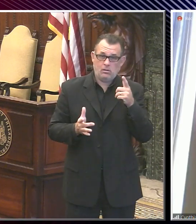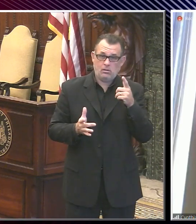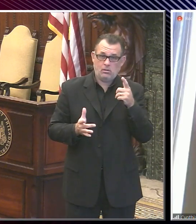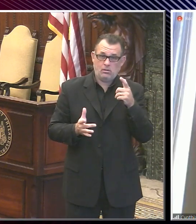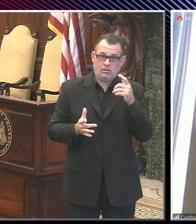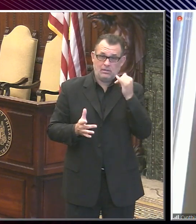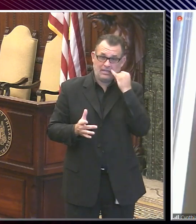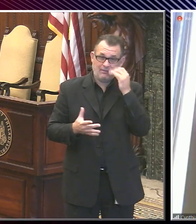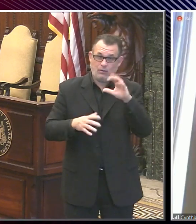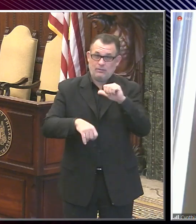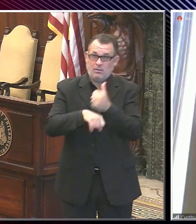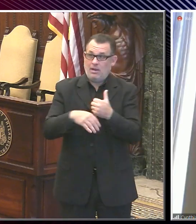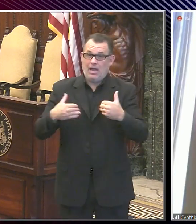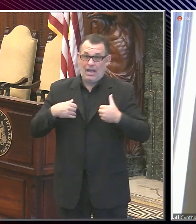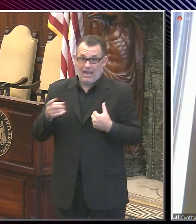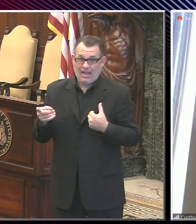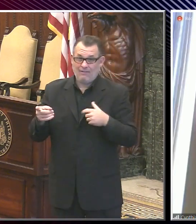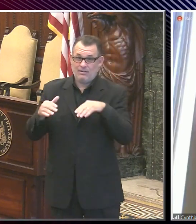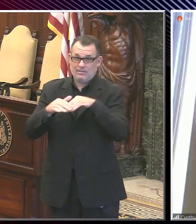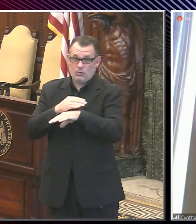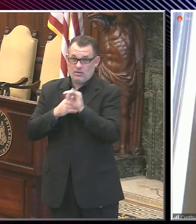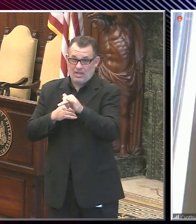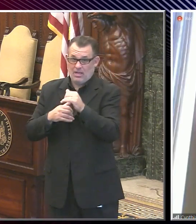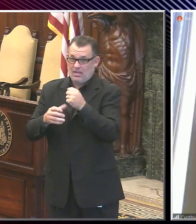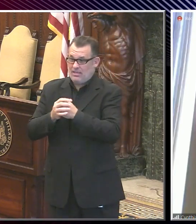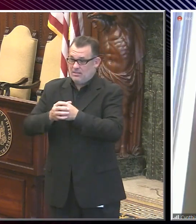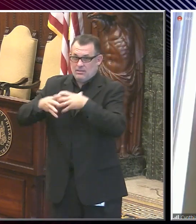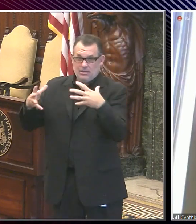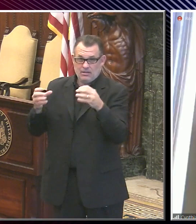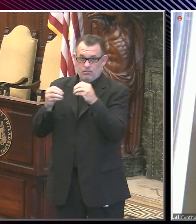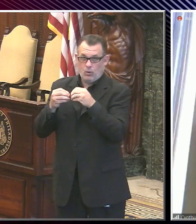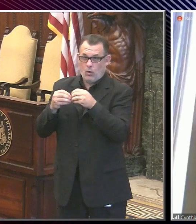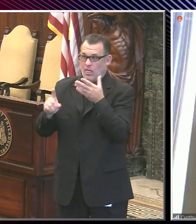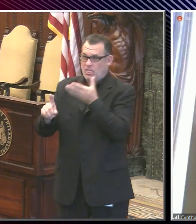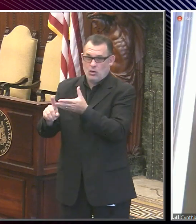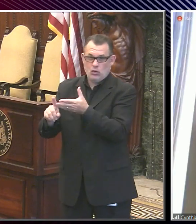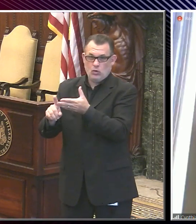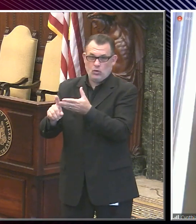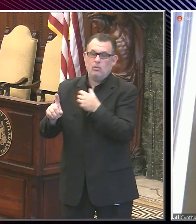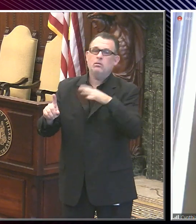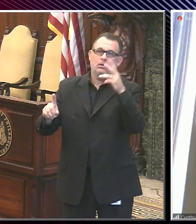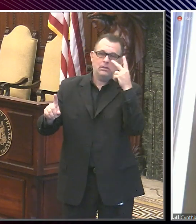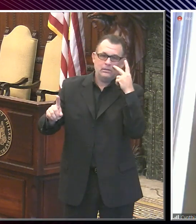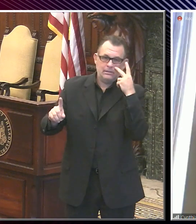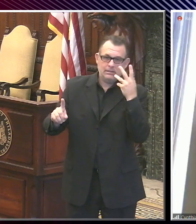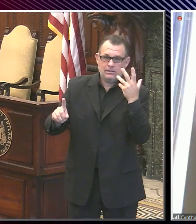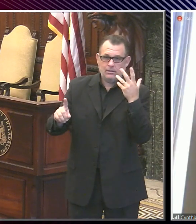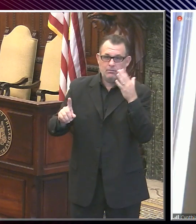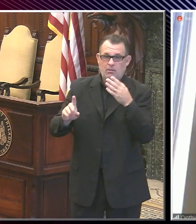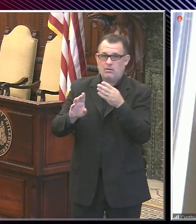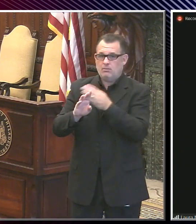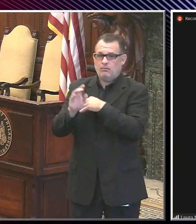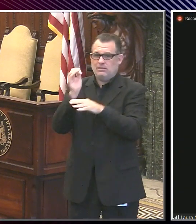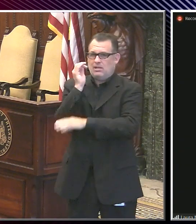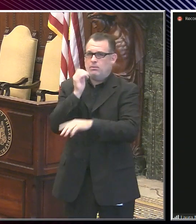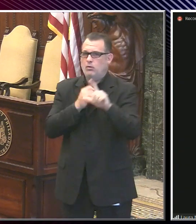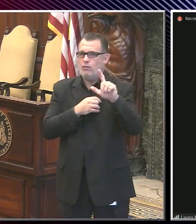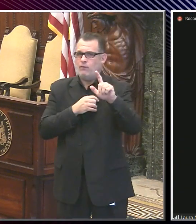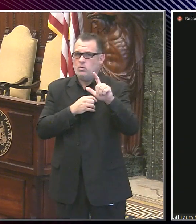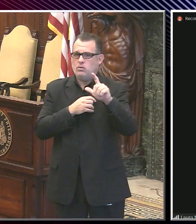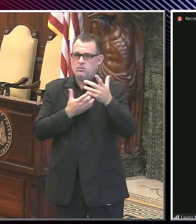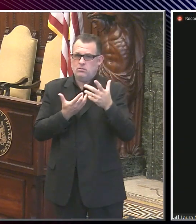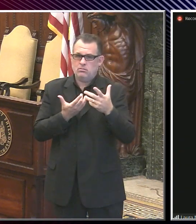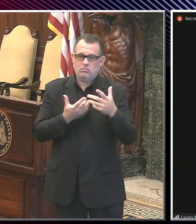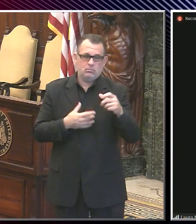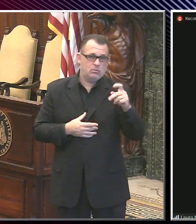existing sites. So by the 21st would be the latest we would extend those additional sites. Okay.